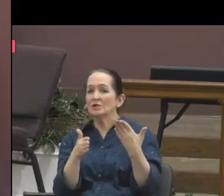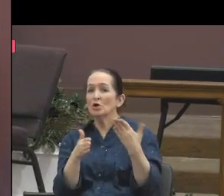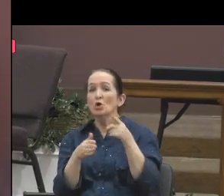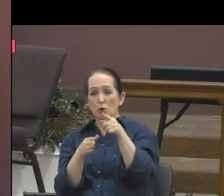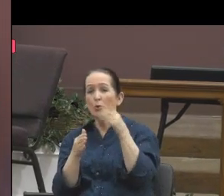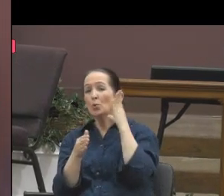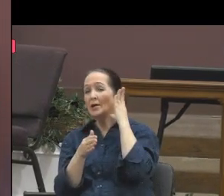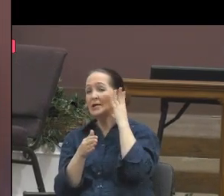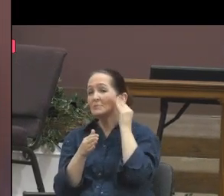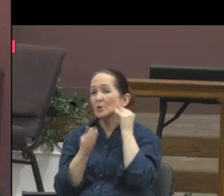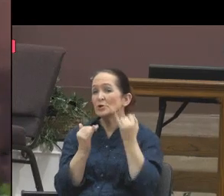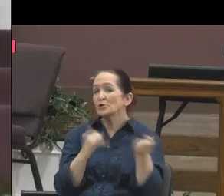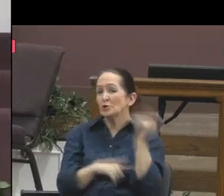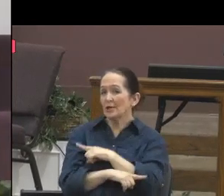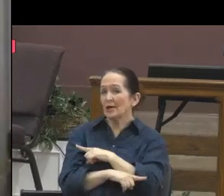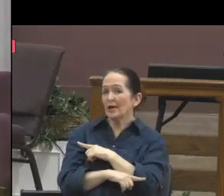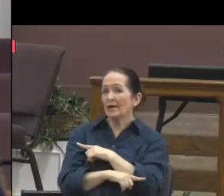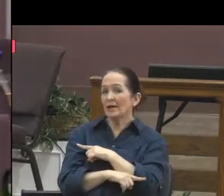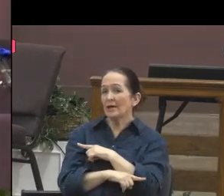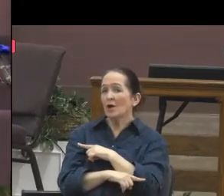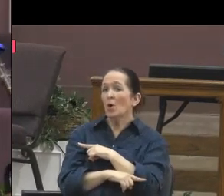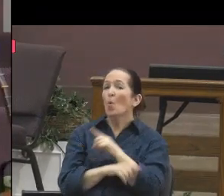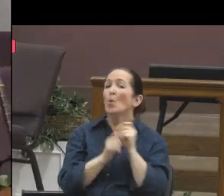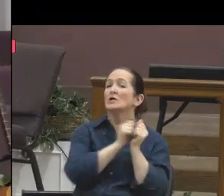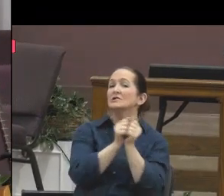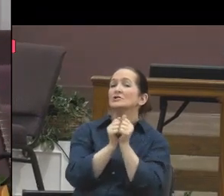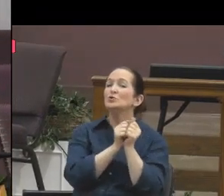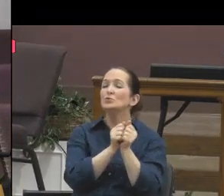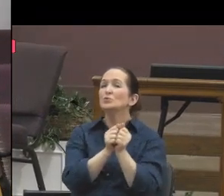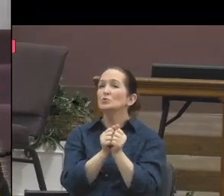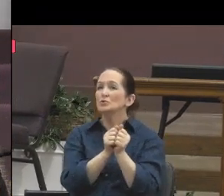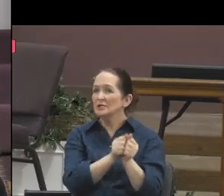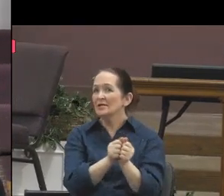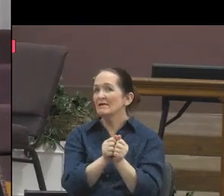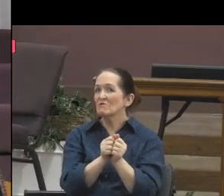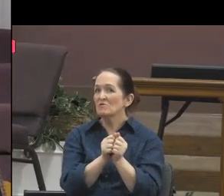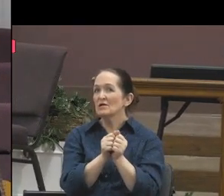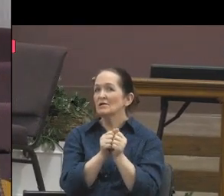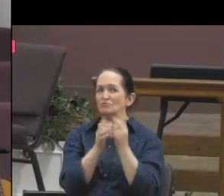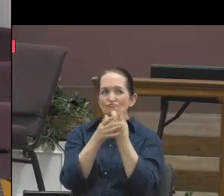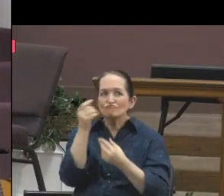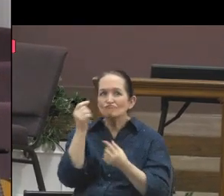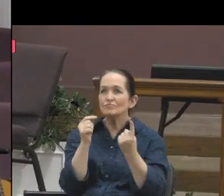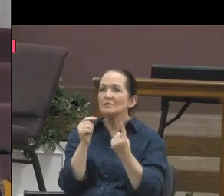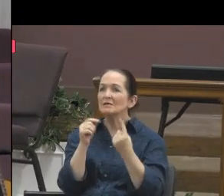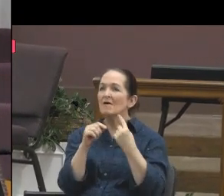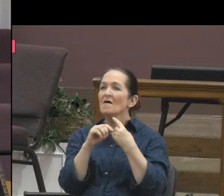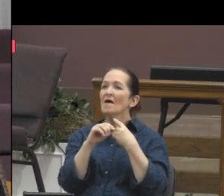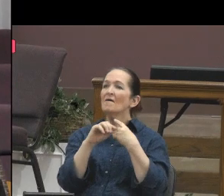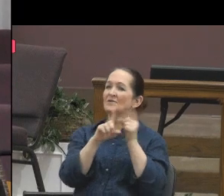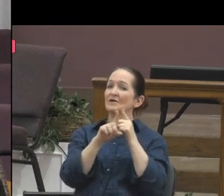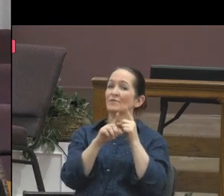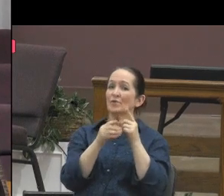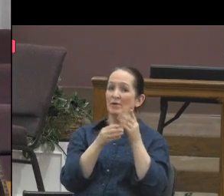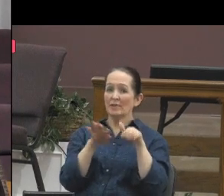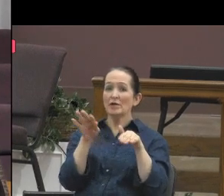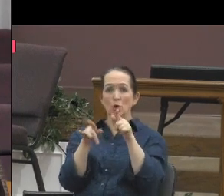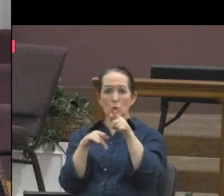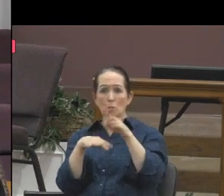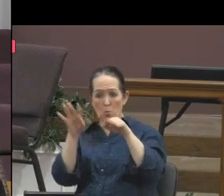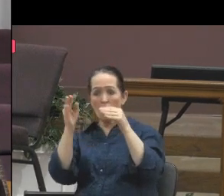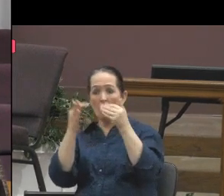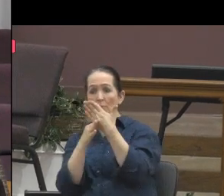you experienced this day was a unity of differing things. You walked through the back